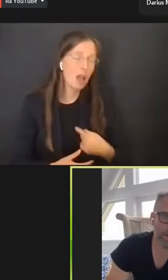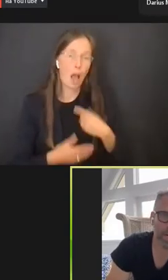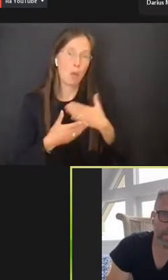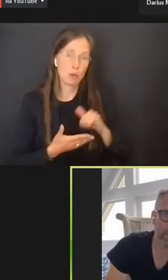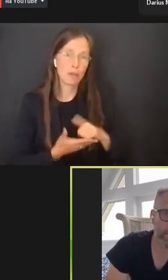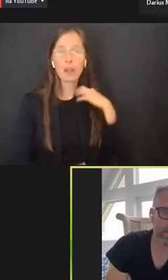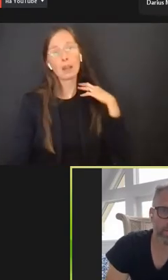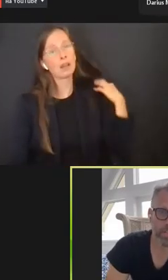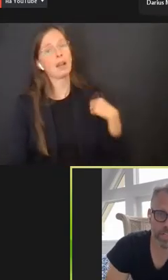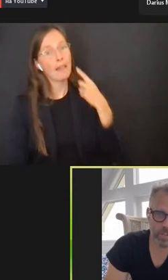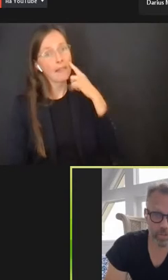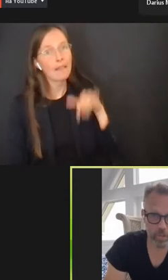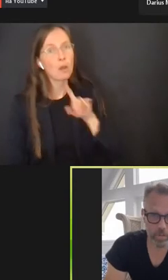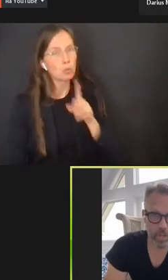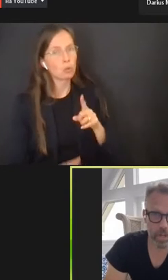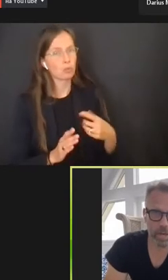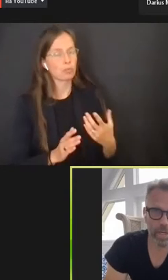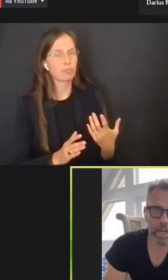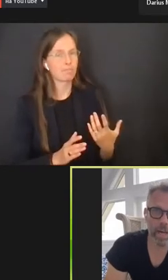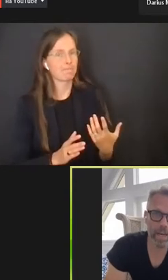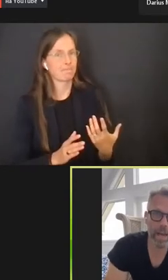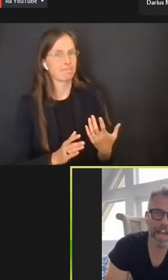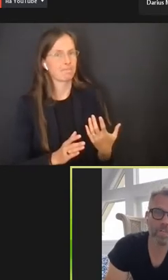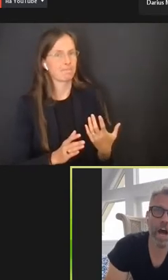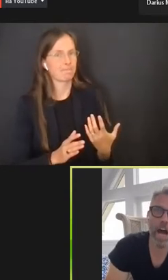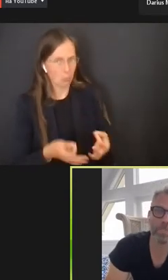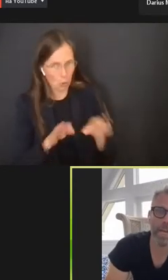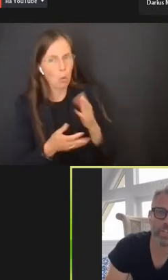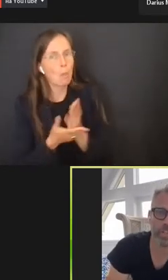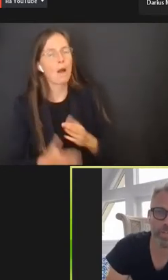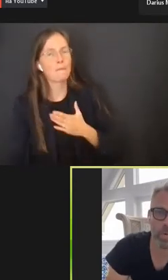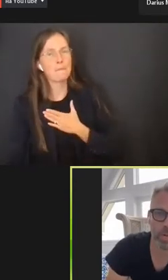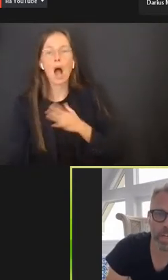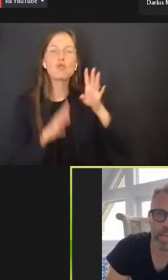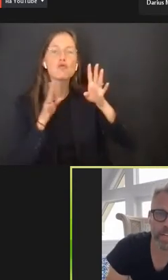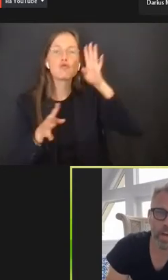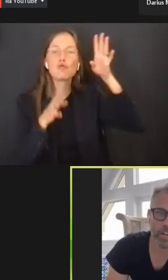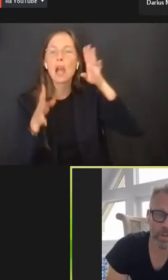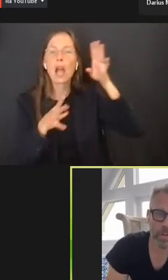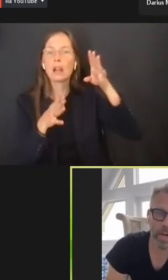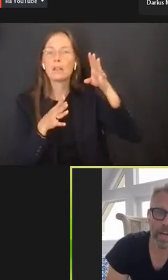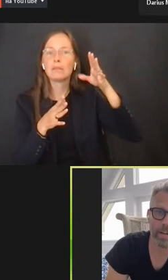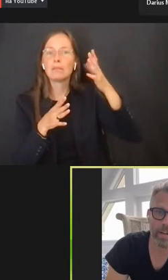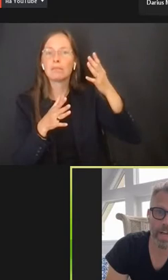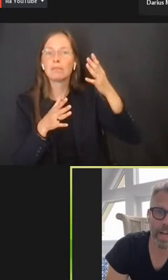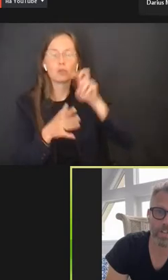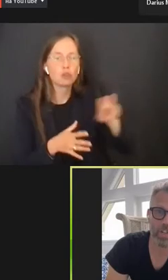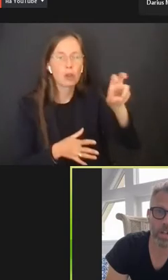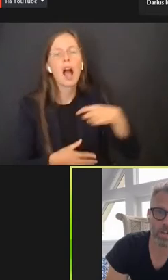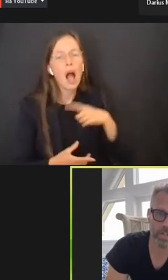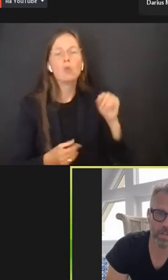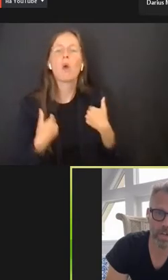does mark my creative trajectory for sure. I mean, I have a high penchant for the unknown.